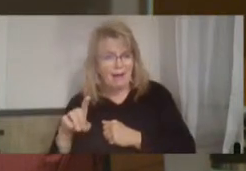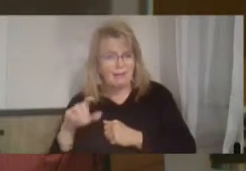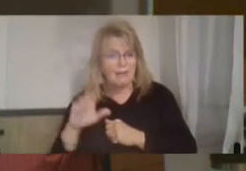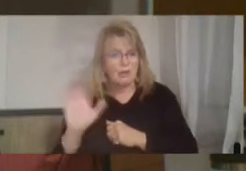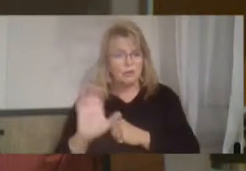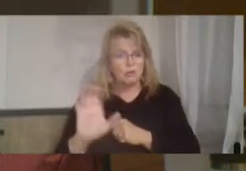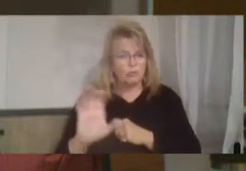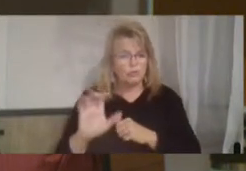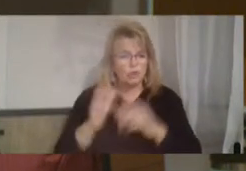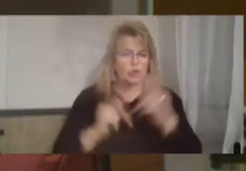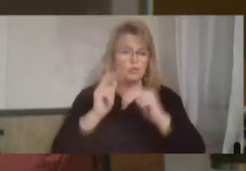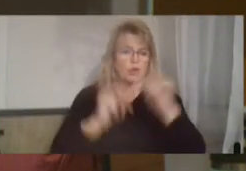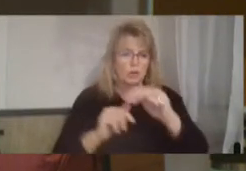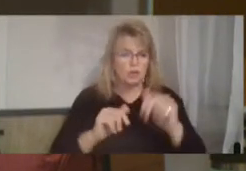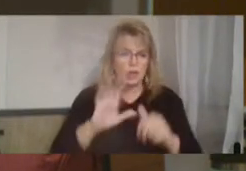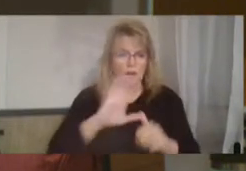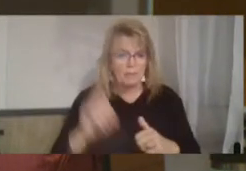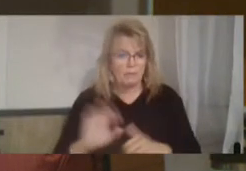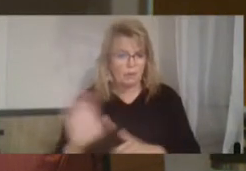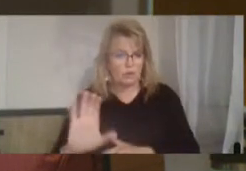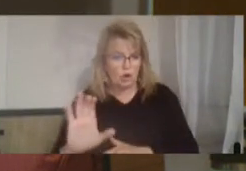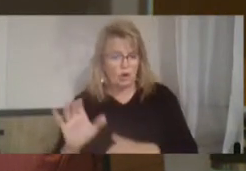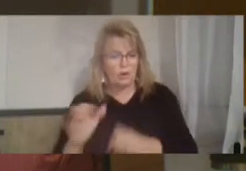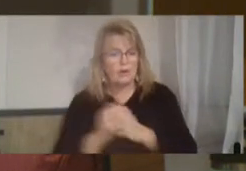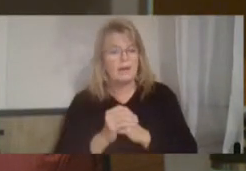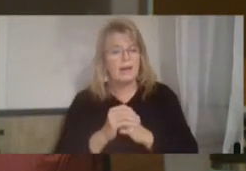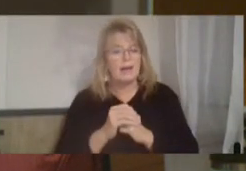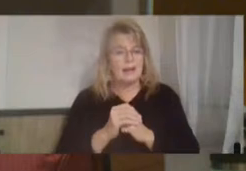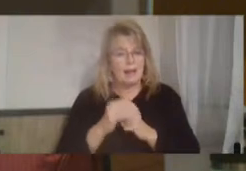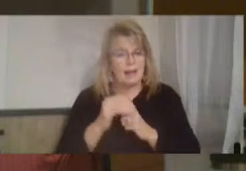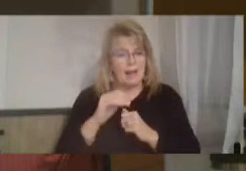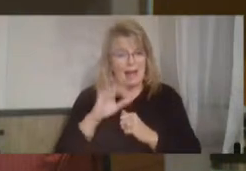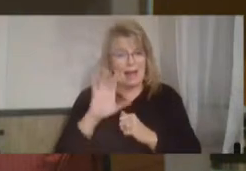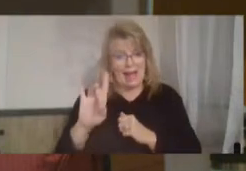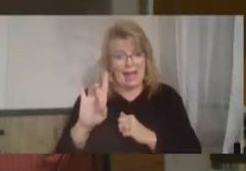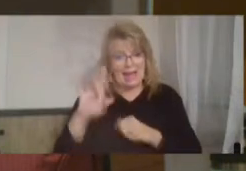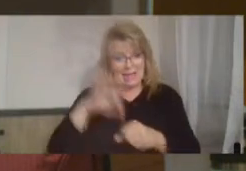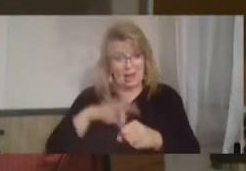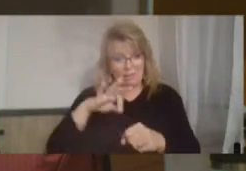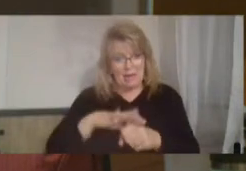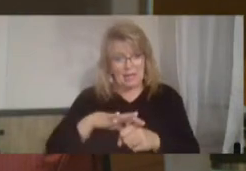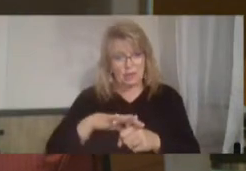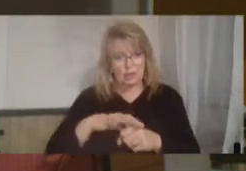Inclusion, the incumbent, Gary Beal, received 8 nominations.